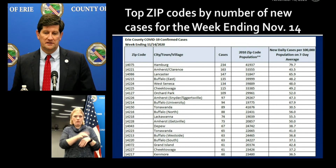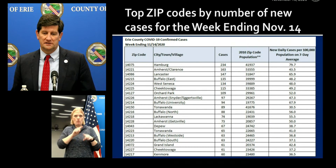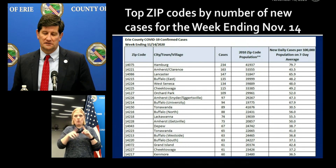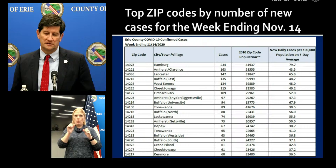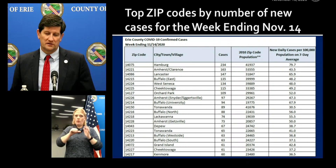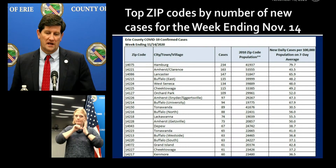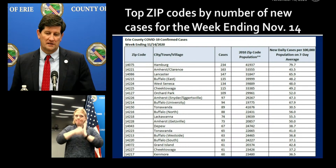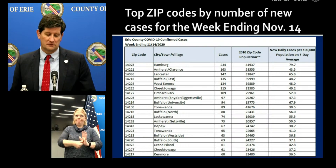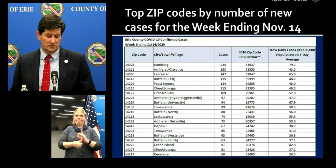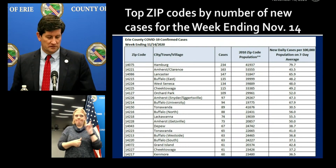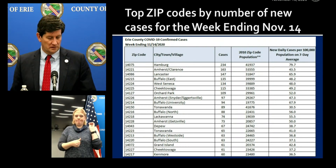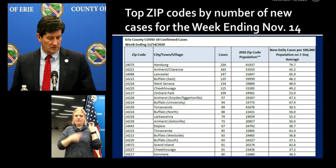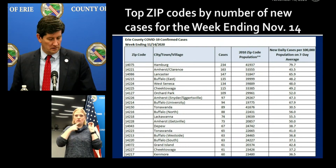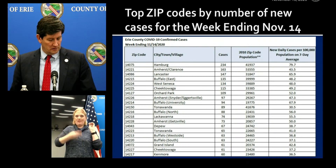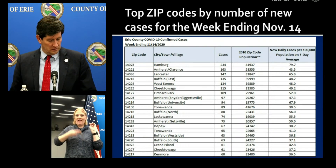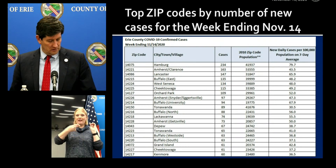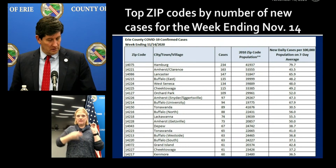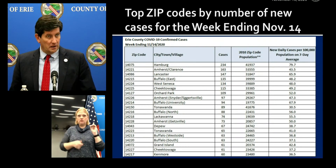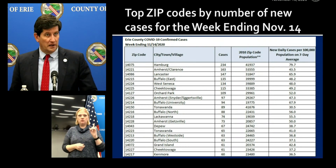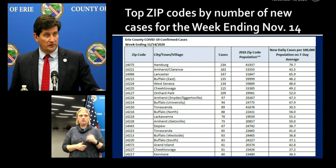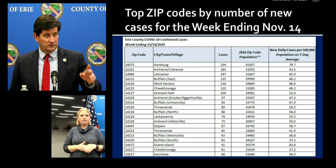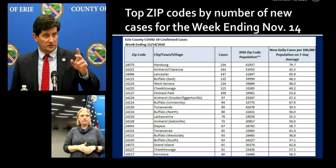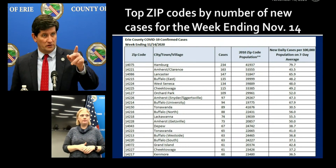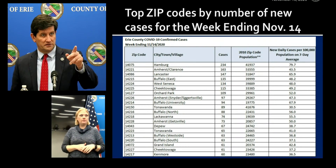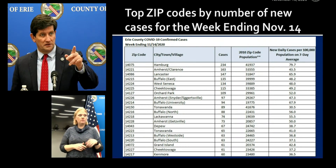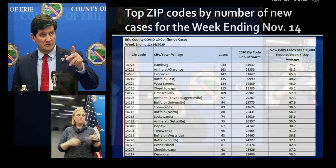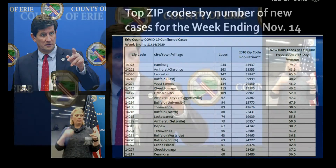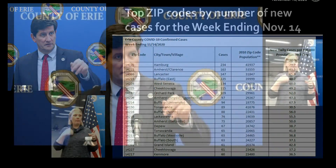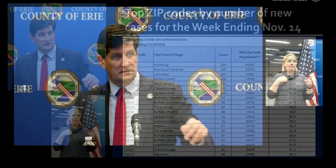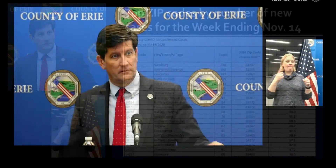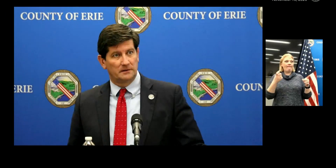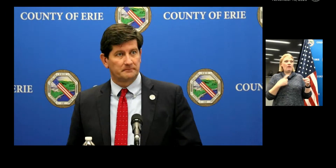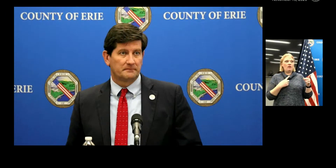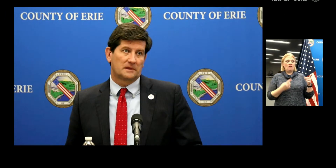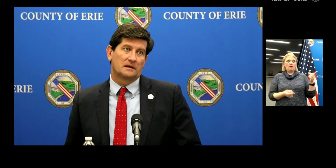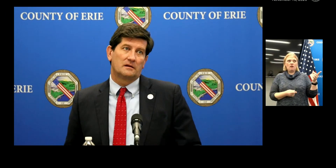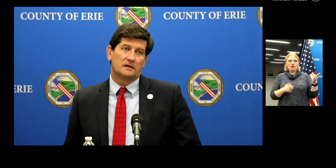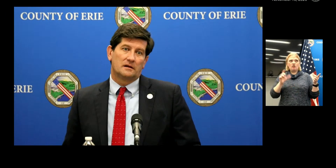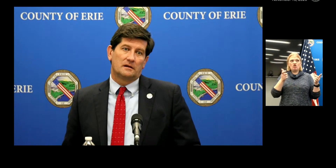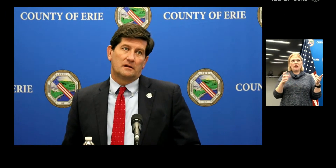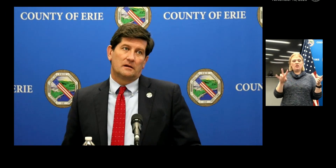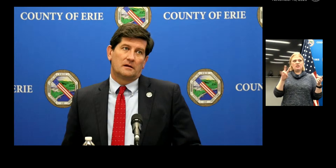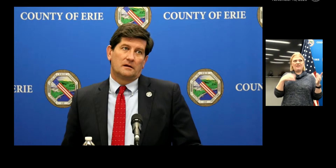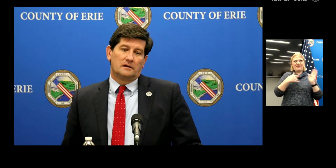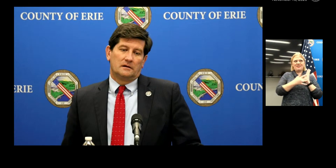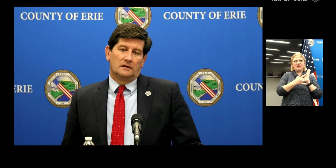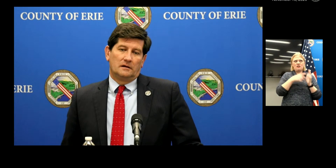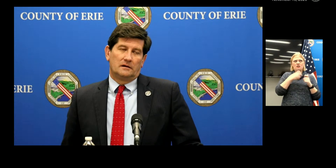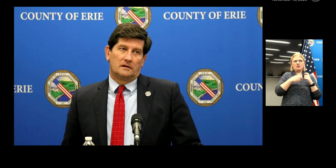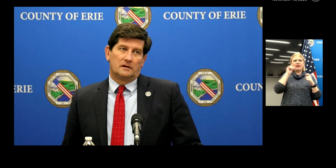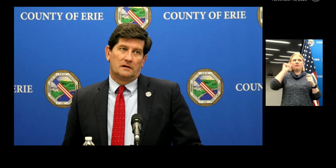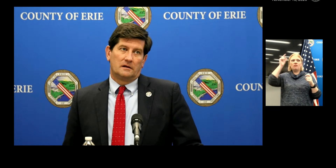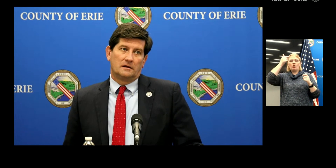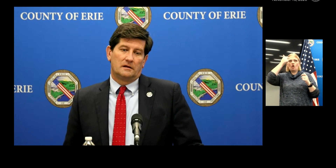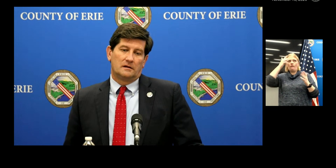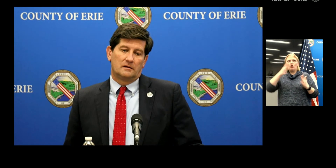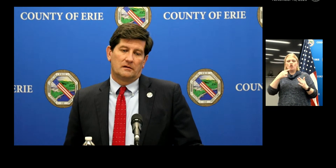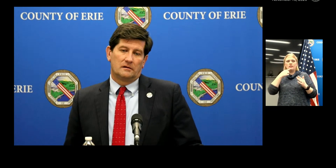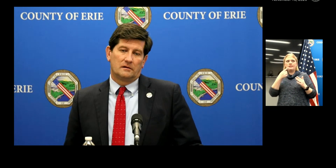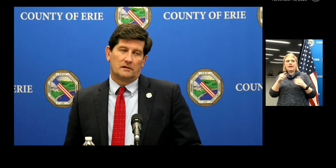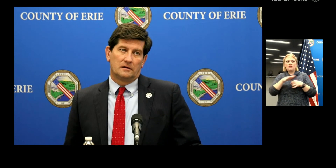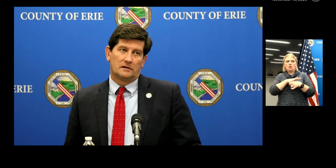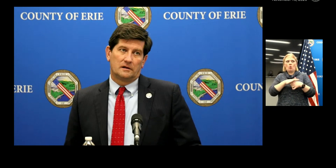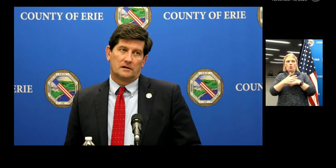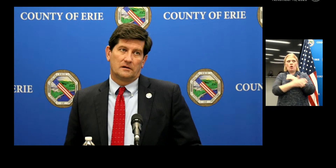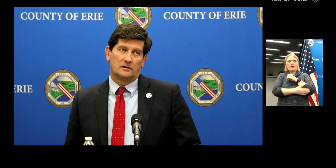stress these because these are the highest ones. I know there's a question that's coming in. Channel 7's having technical issues. The governor says that local and